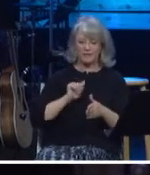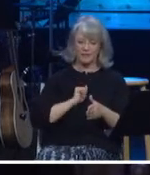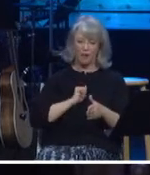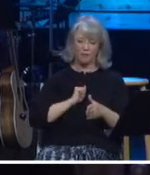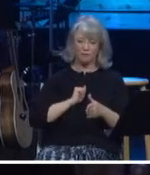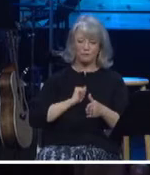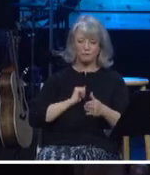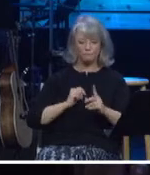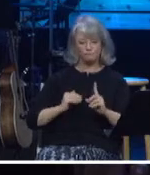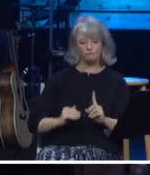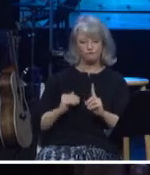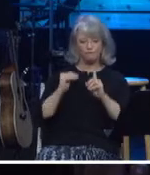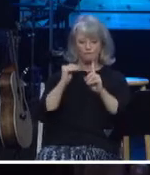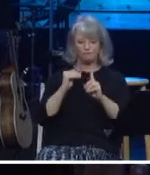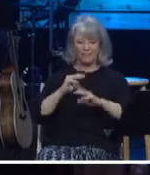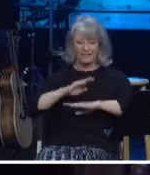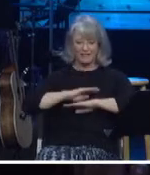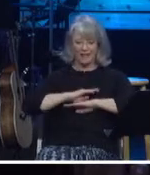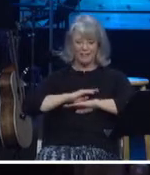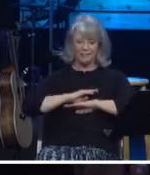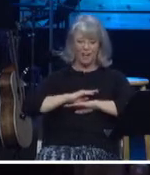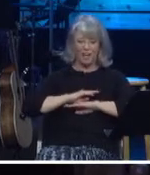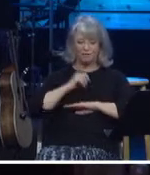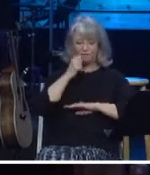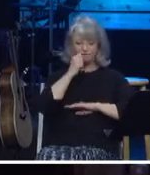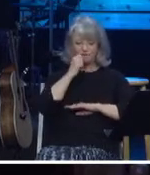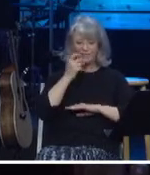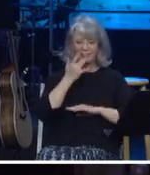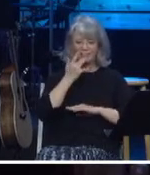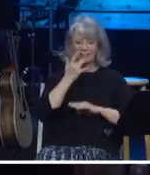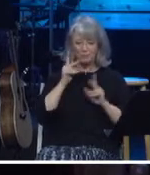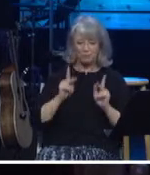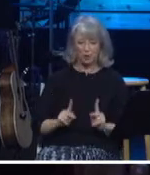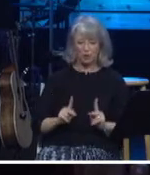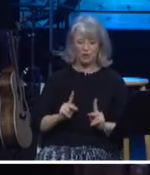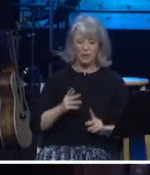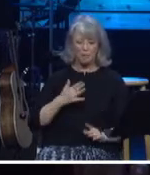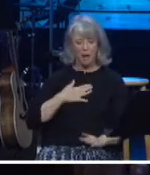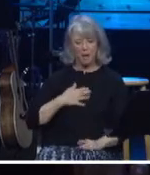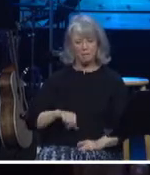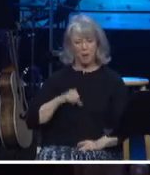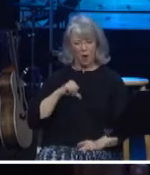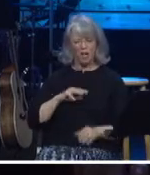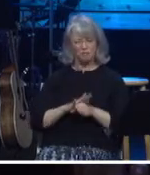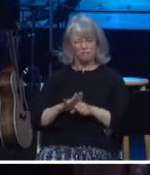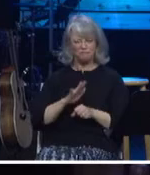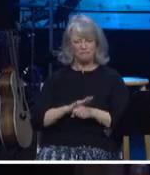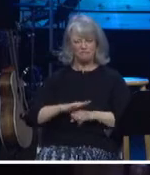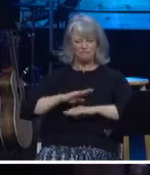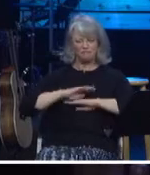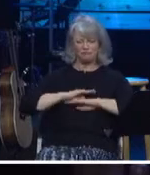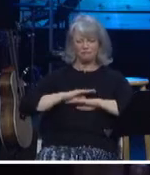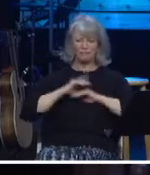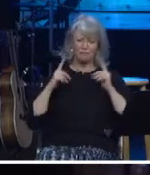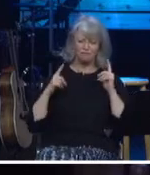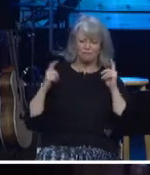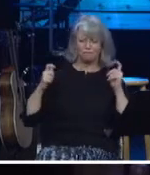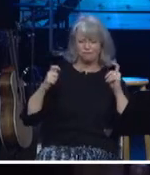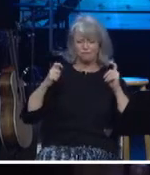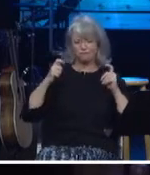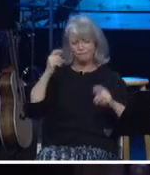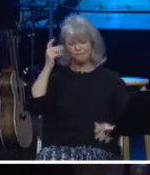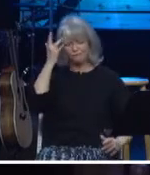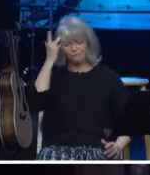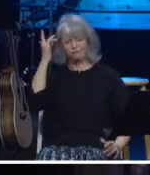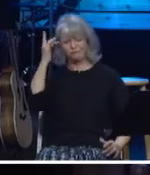self-satisfied person. He's satisfied with his own pride being stoked in this life.